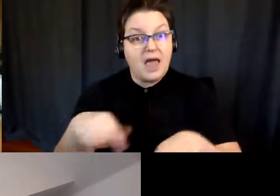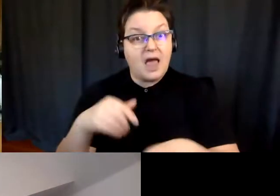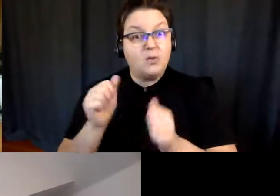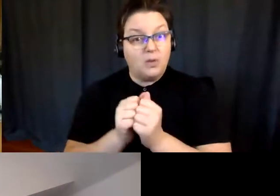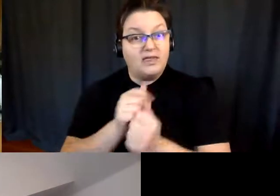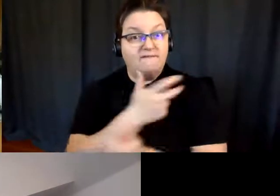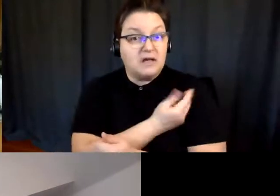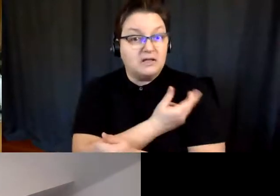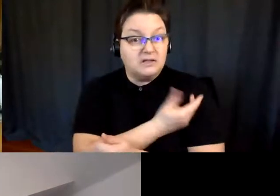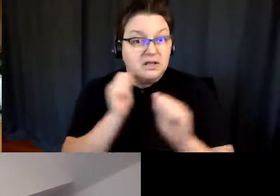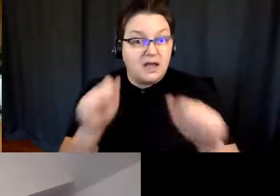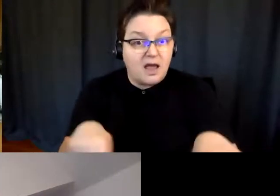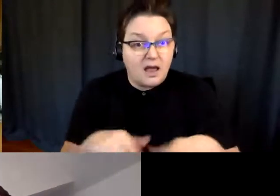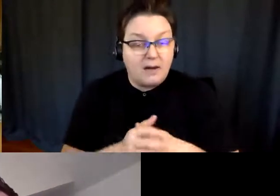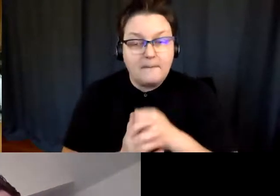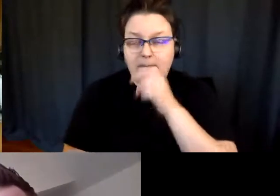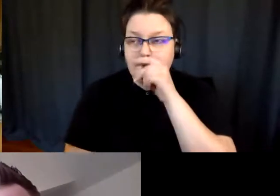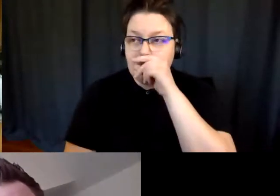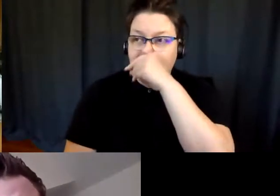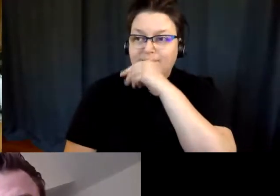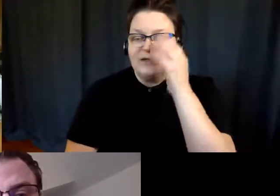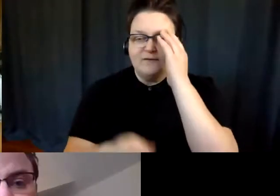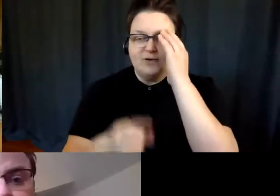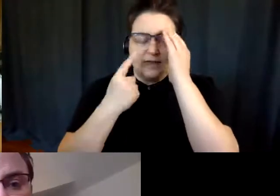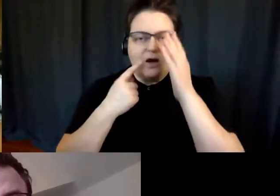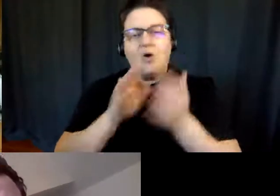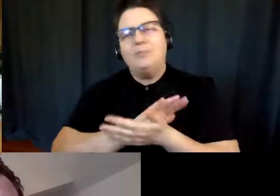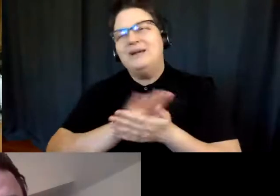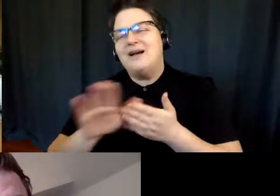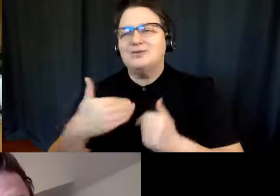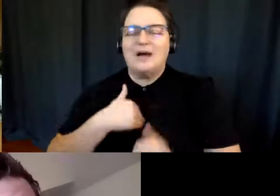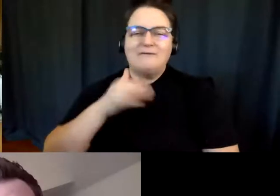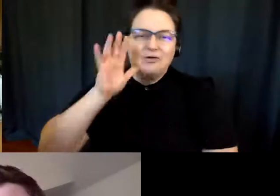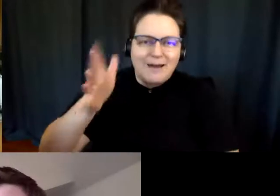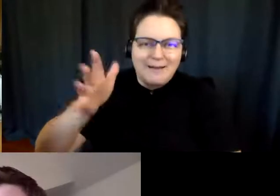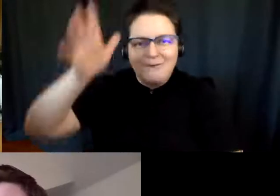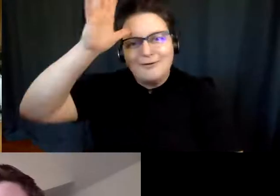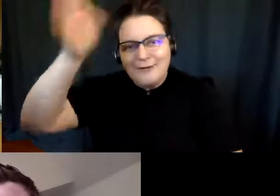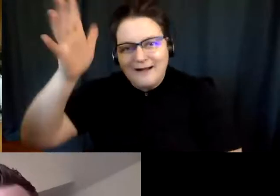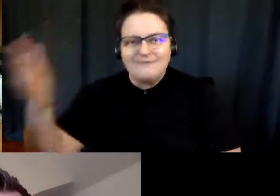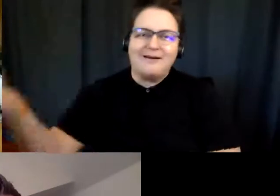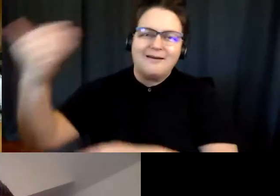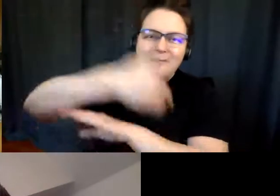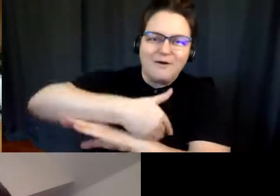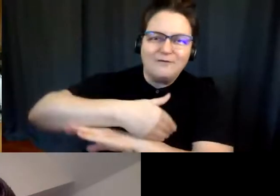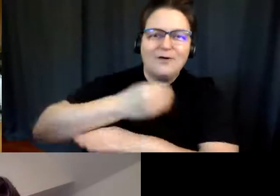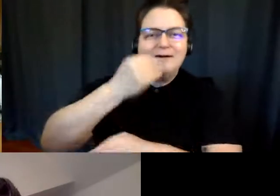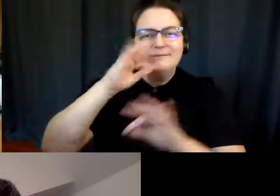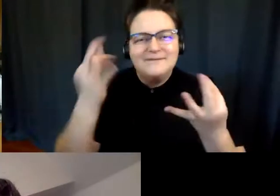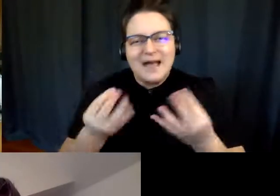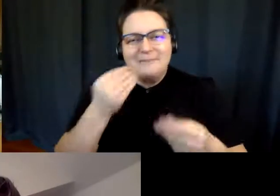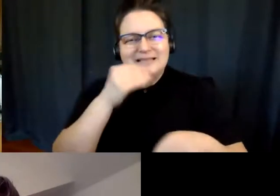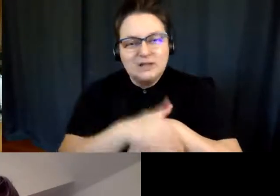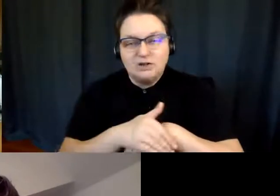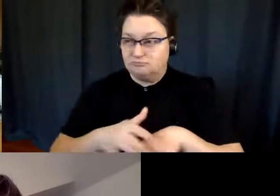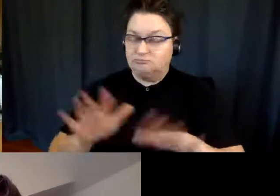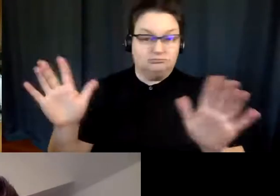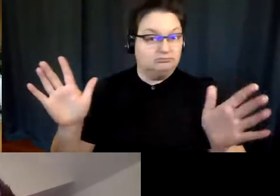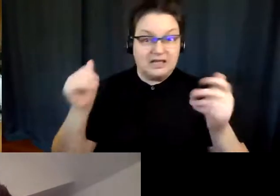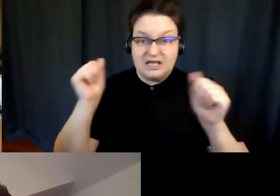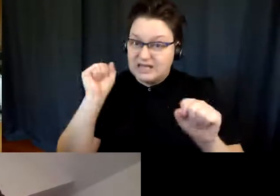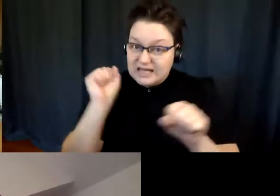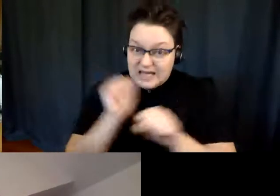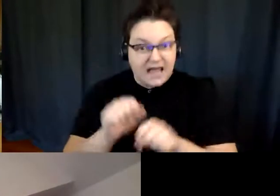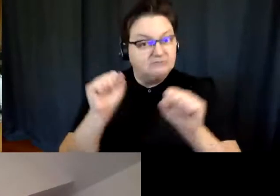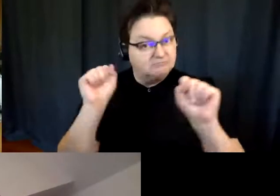If you're thinking, you know, it'd be really nice to have grandma and grandpa over for family dinner, that becomes realistic.